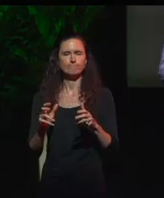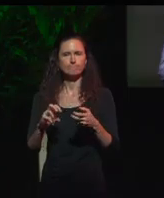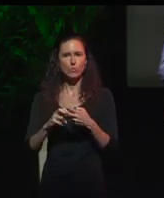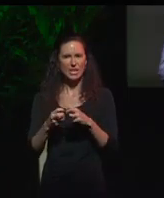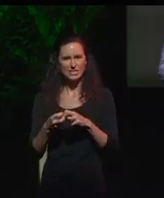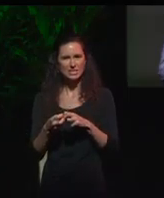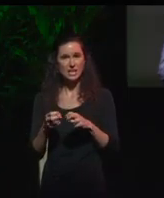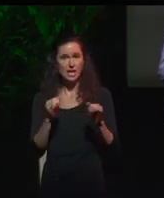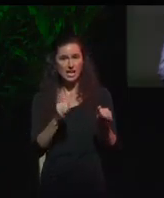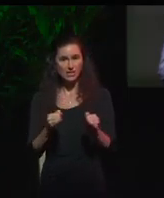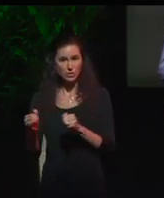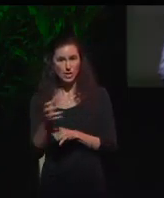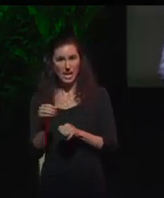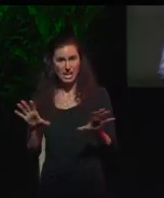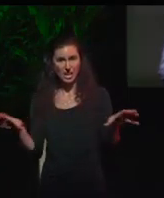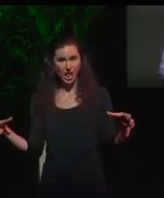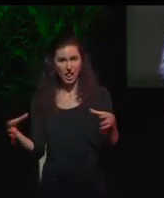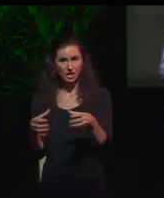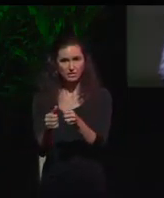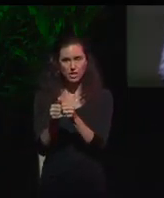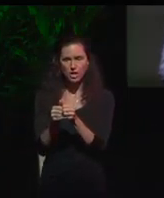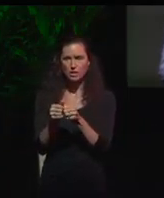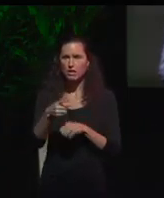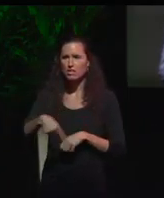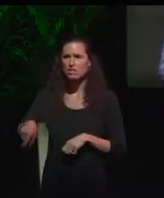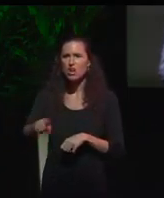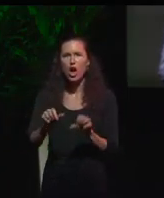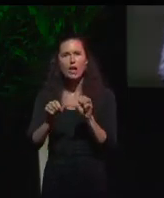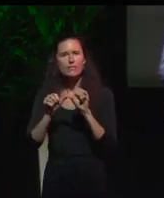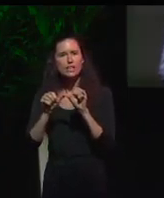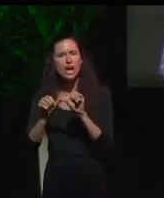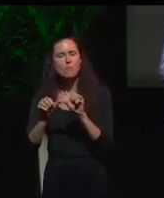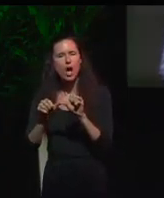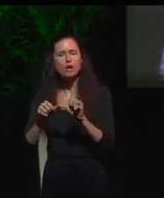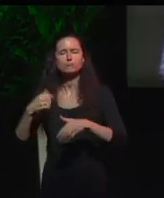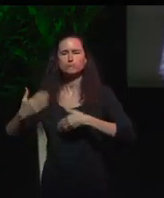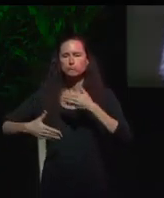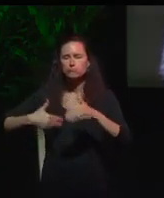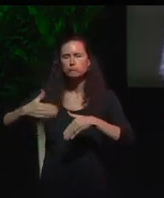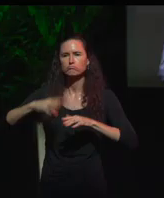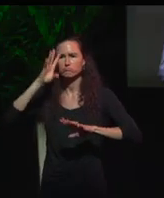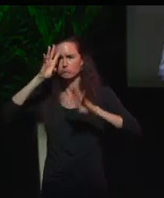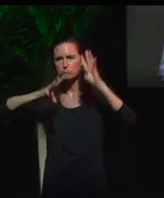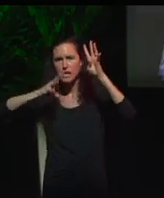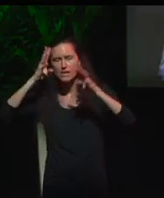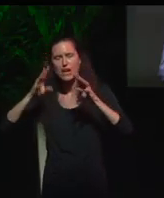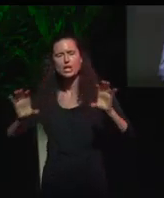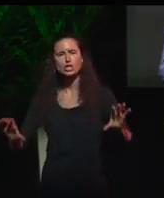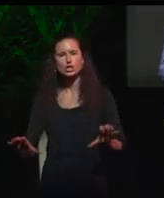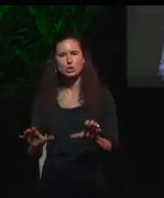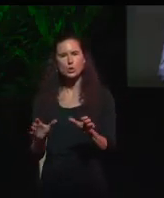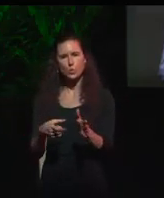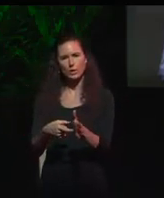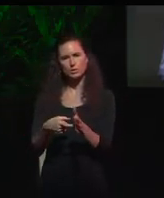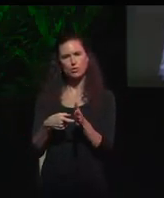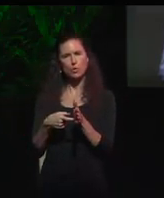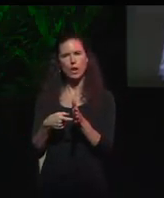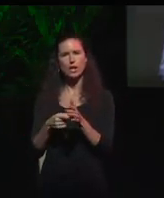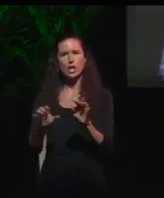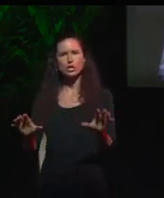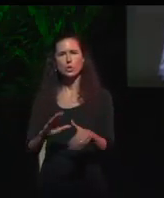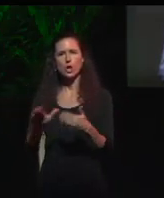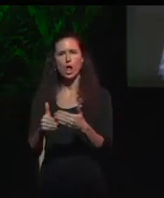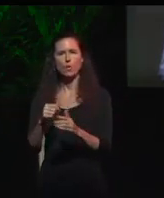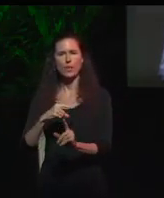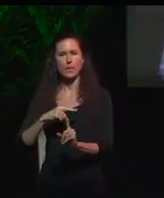collectively. You all have kept on moving, innovating, doing what needs to be done, and doing it all with a